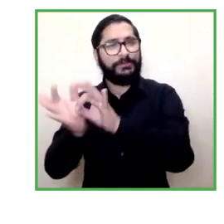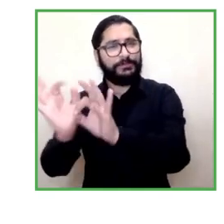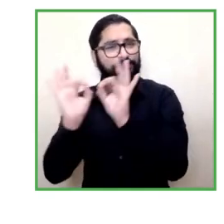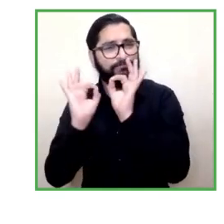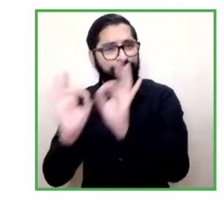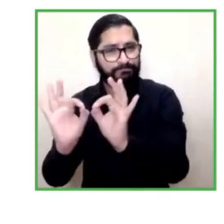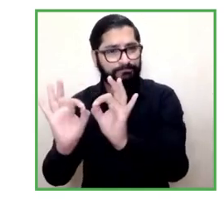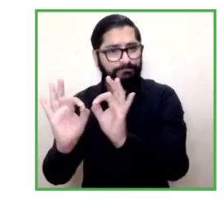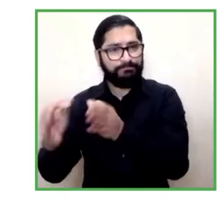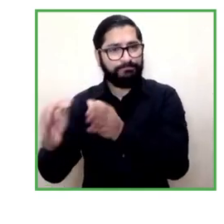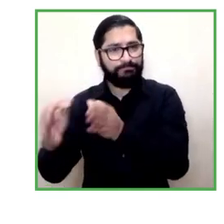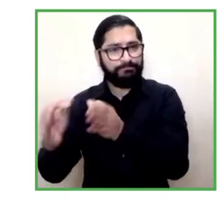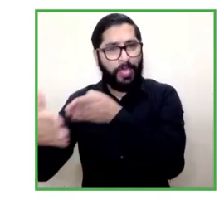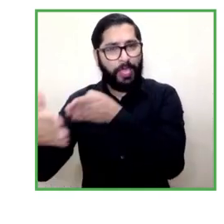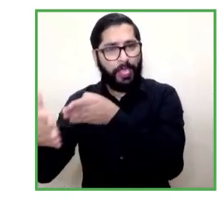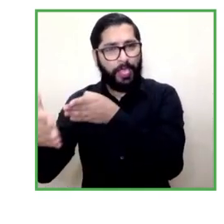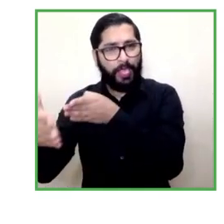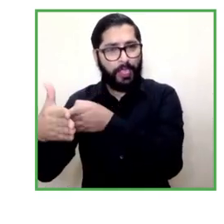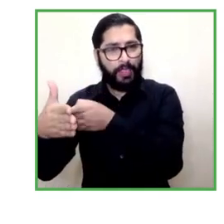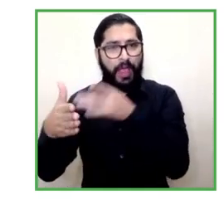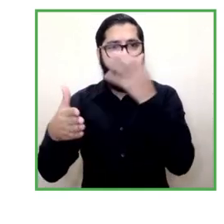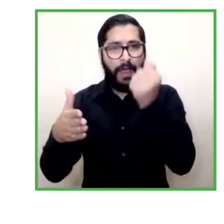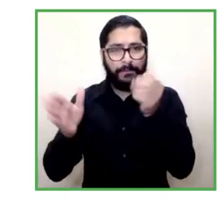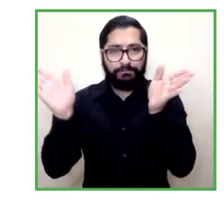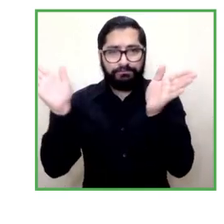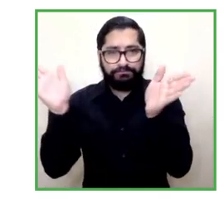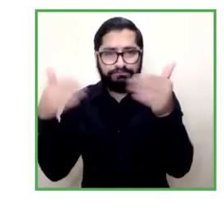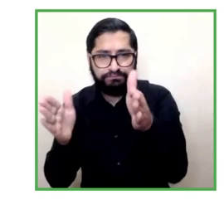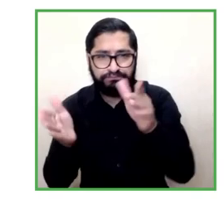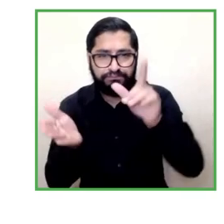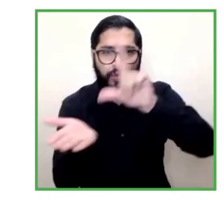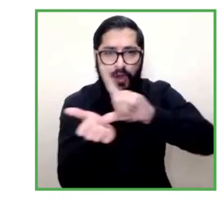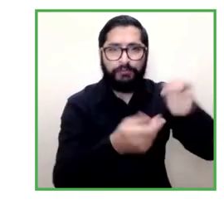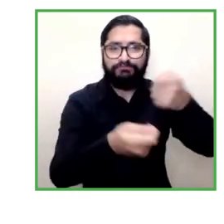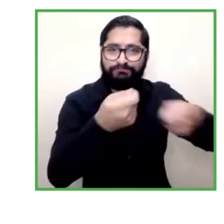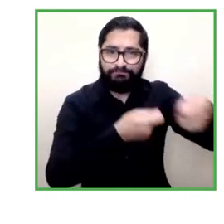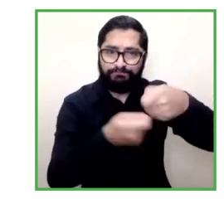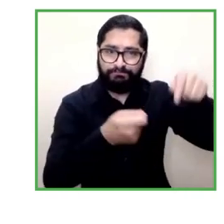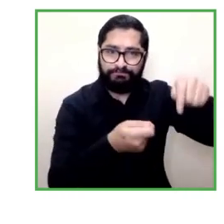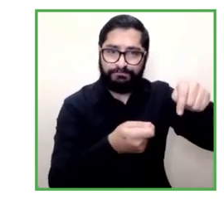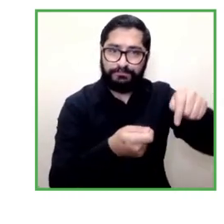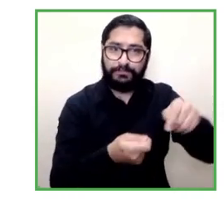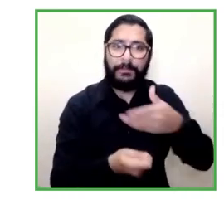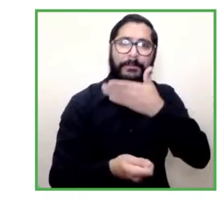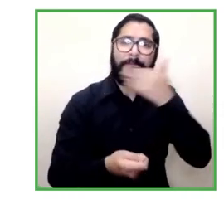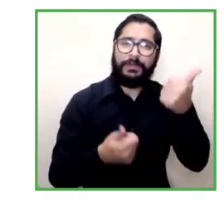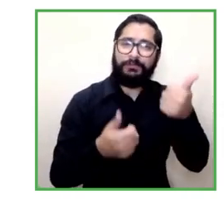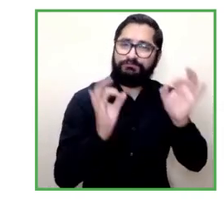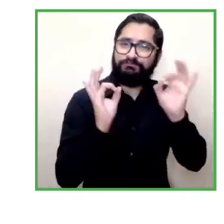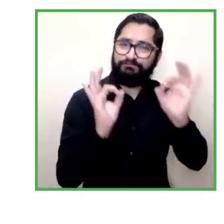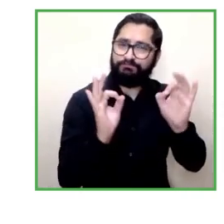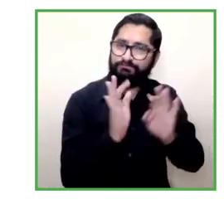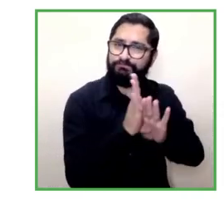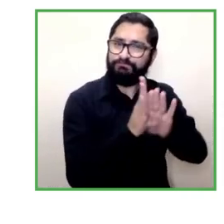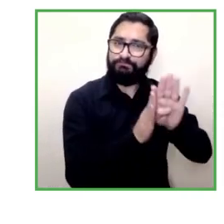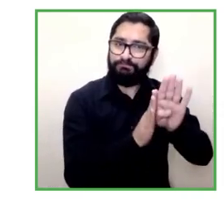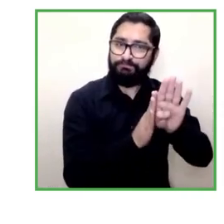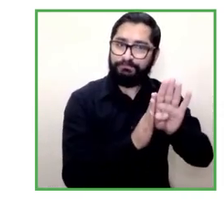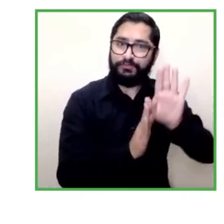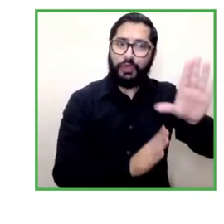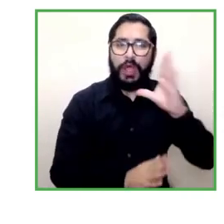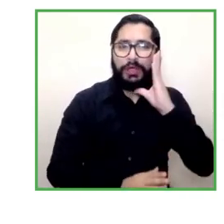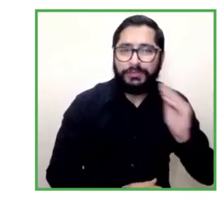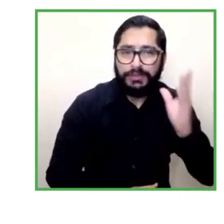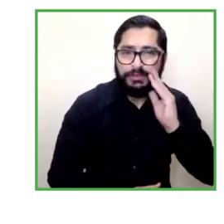indoor accuracy to provide better experience for the visually impaired. So we are planning to enhance